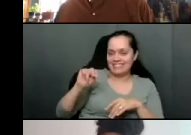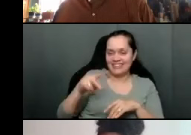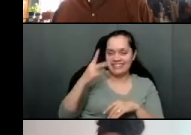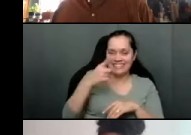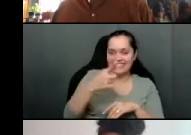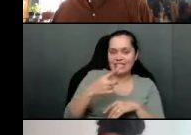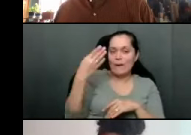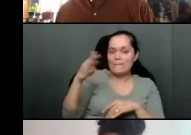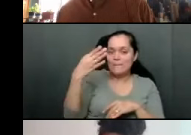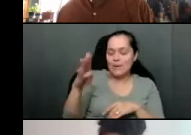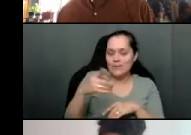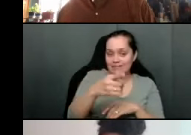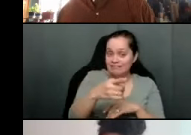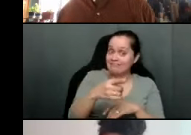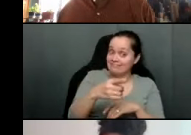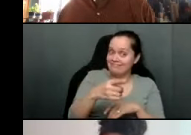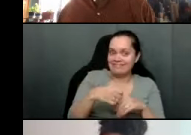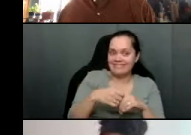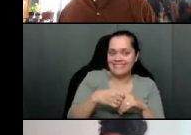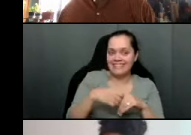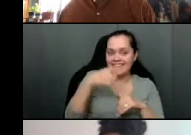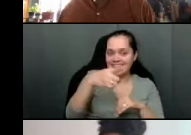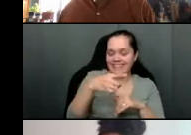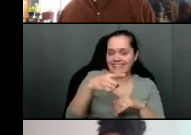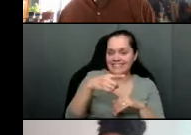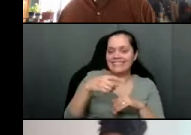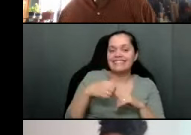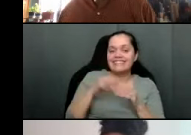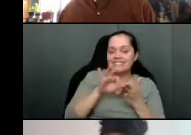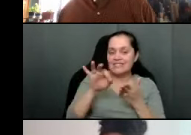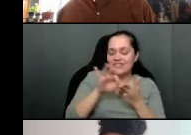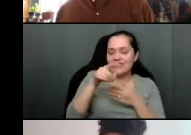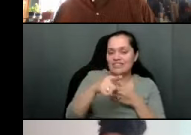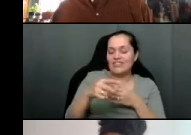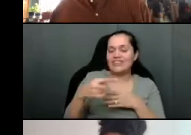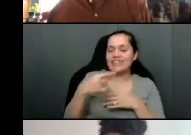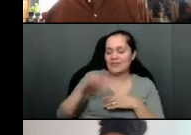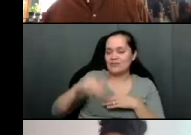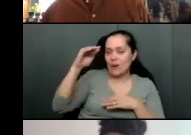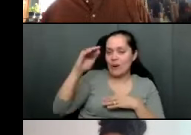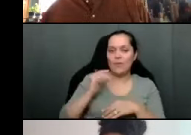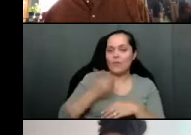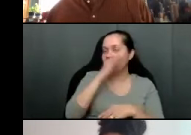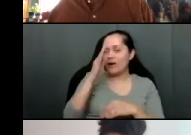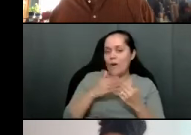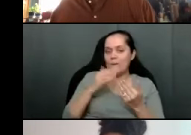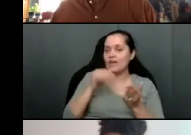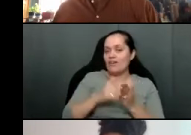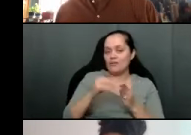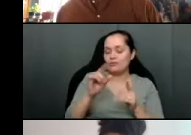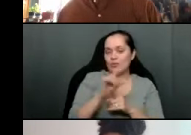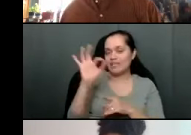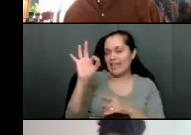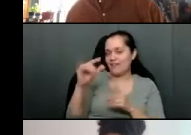in blue here on this score. So when I was growing up, we did not often use the F word